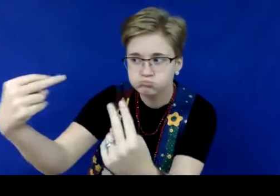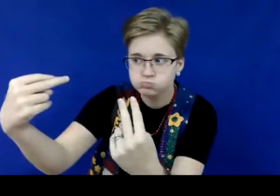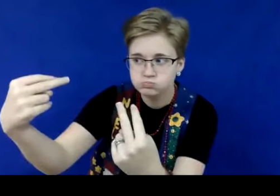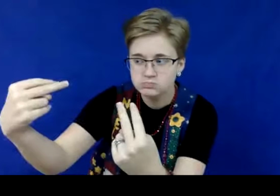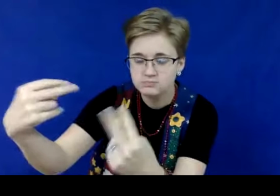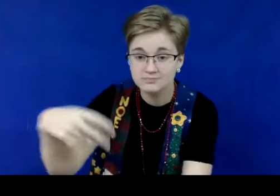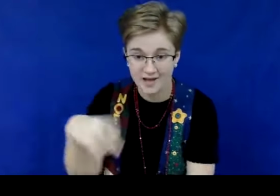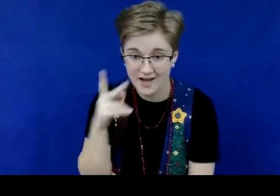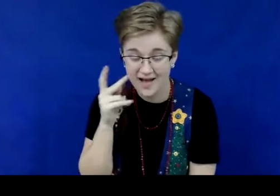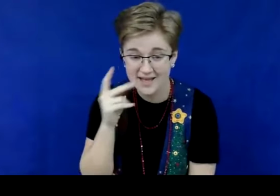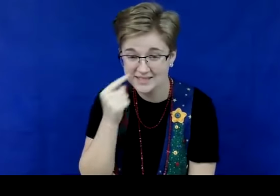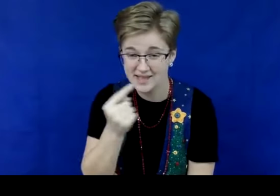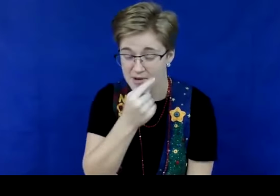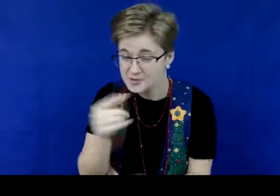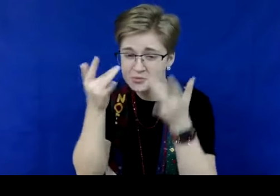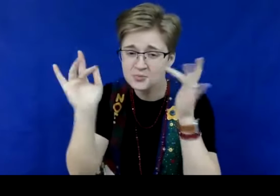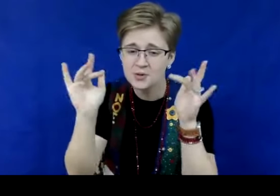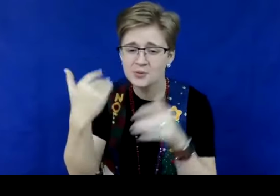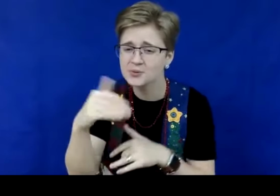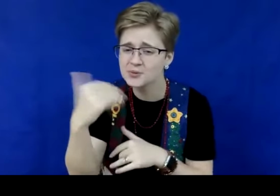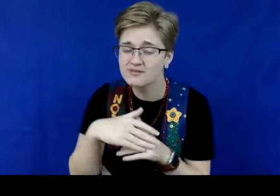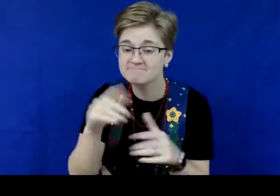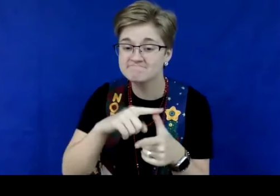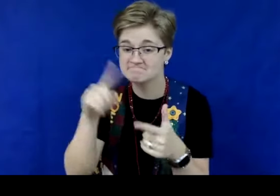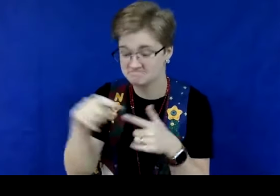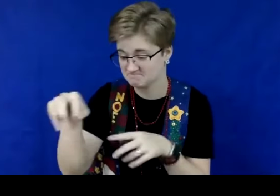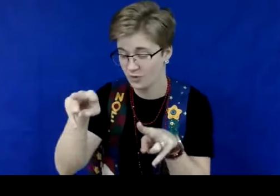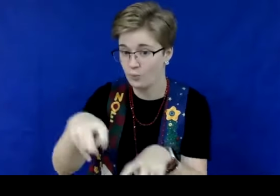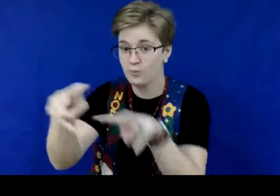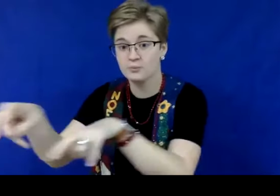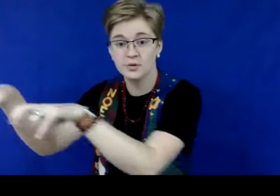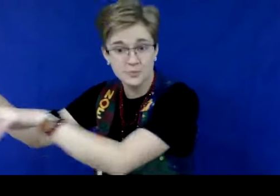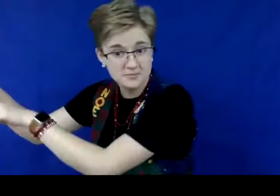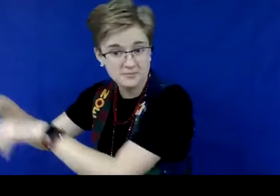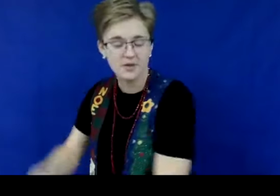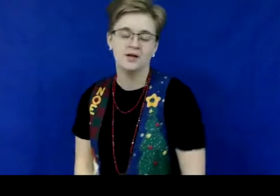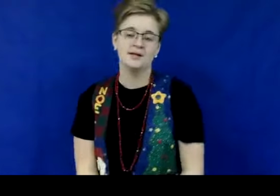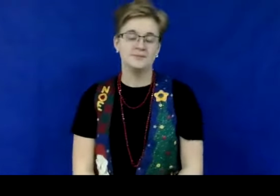the brightness of its eyes. Then it turns, and it's gone.